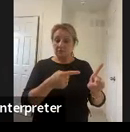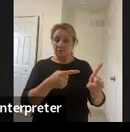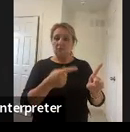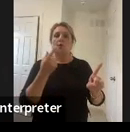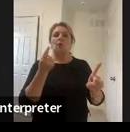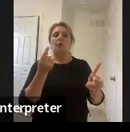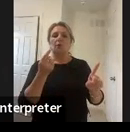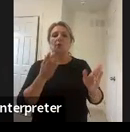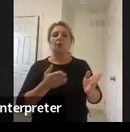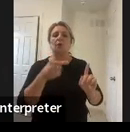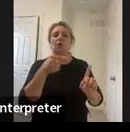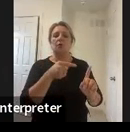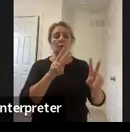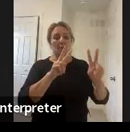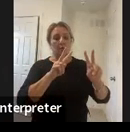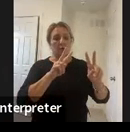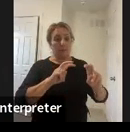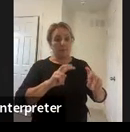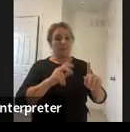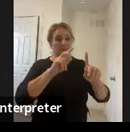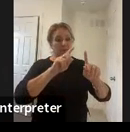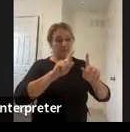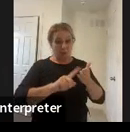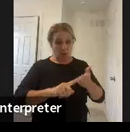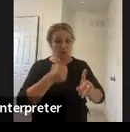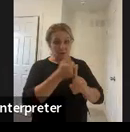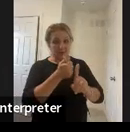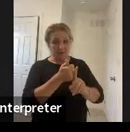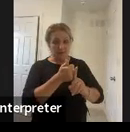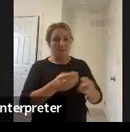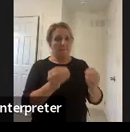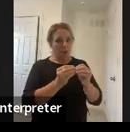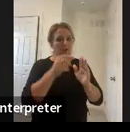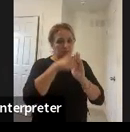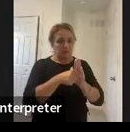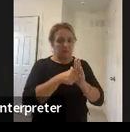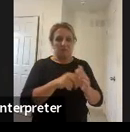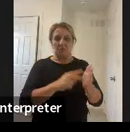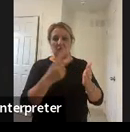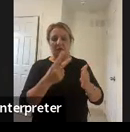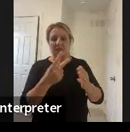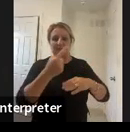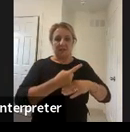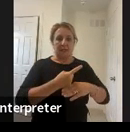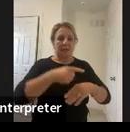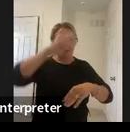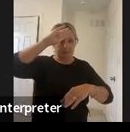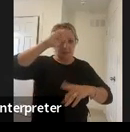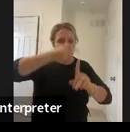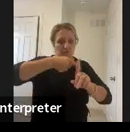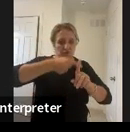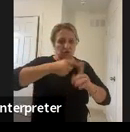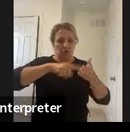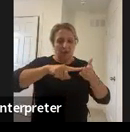would encourage you to monitor for symptoms a little more closely than usual with daily, twice daily temperature checks, examine your